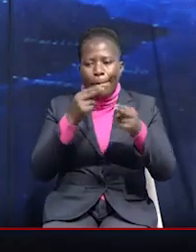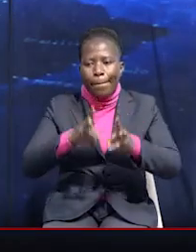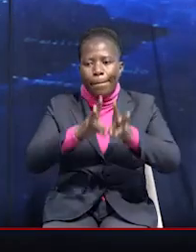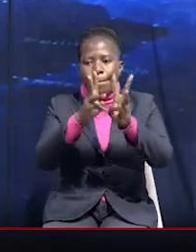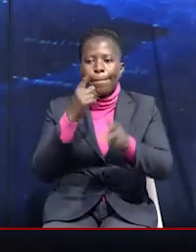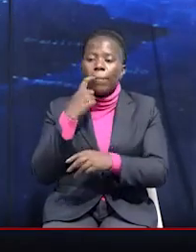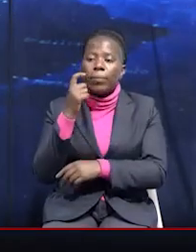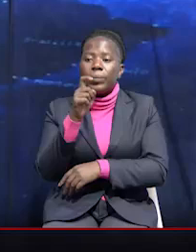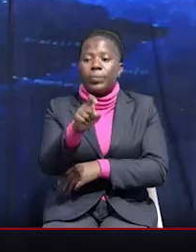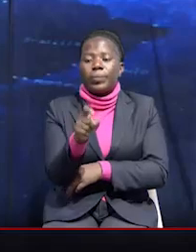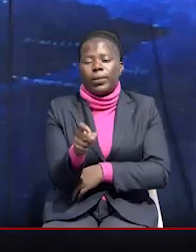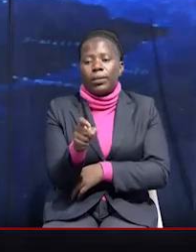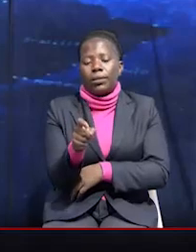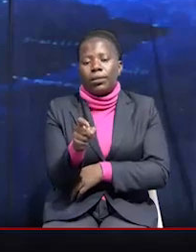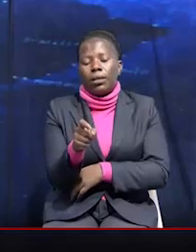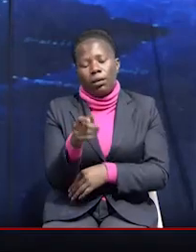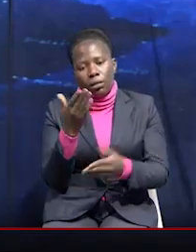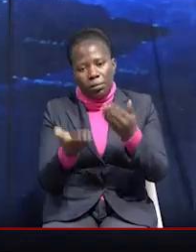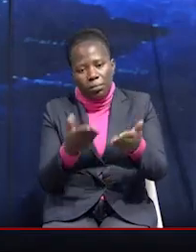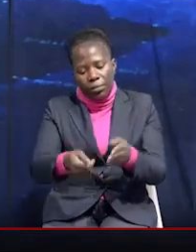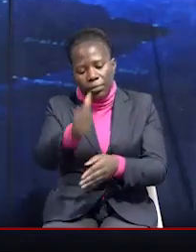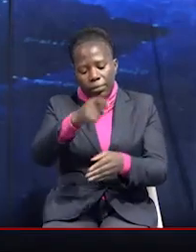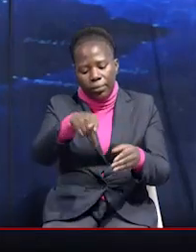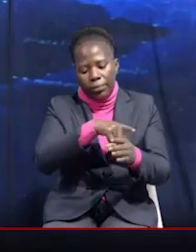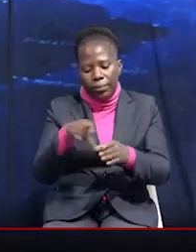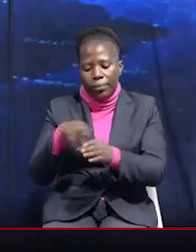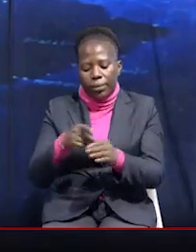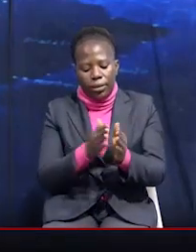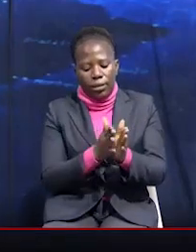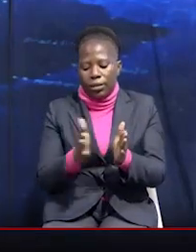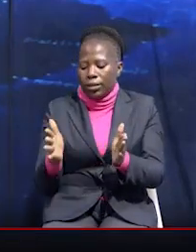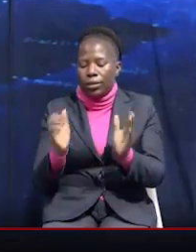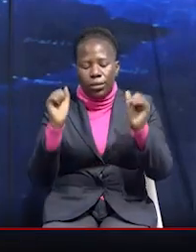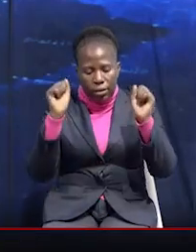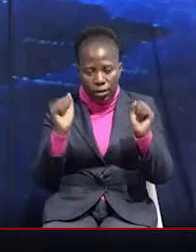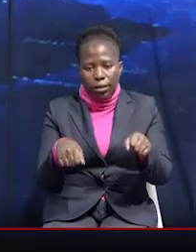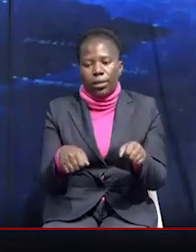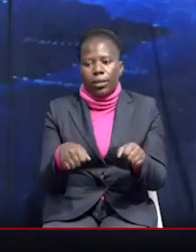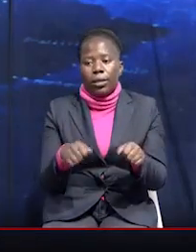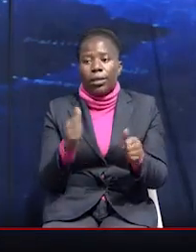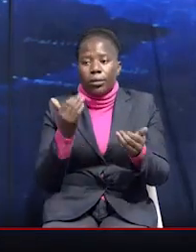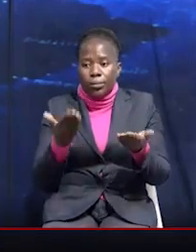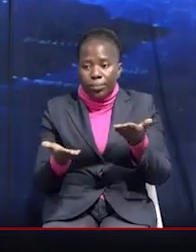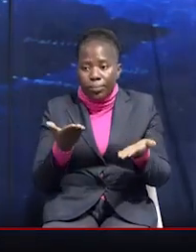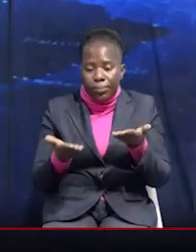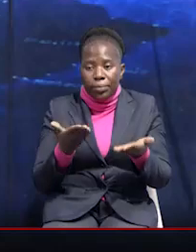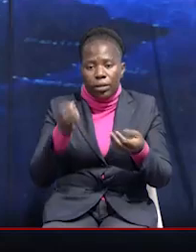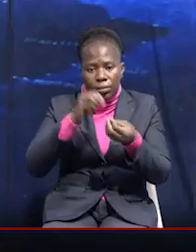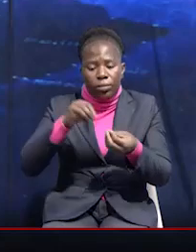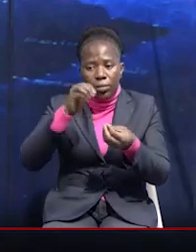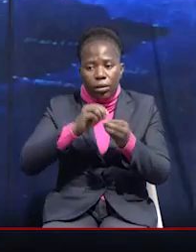can lessen their participation during this period, so that if anything, more